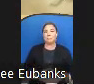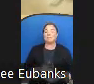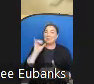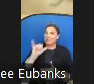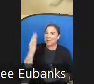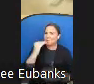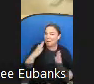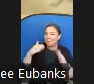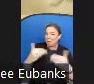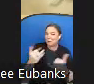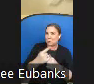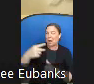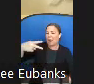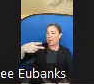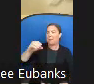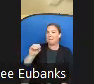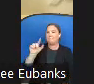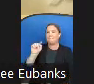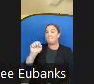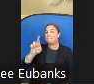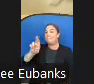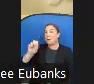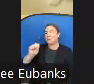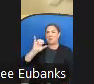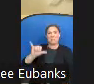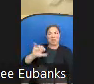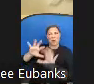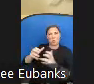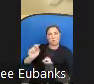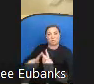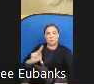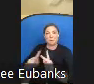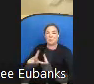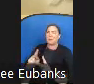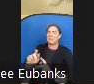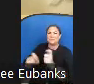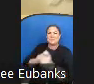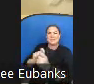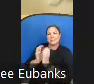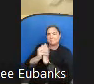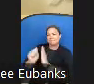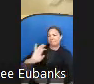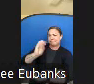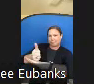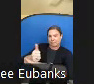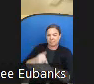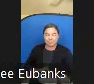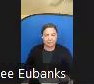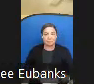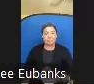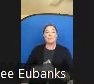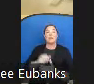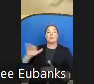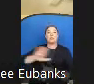potters. Potters represent a group of craft workers with a particular set of characteristics. It was an activity that was